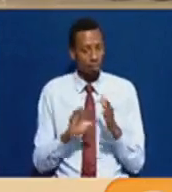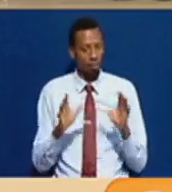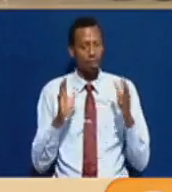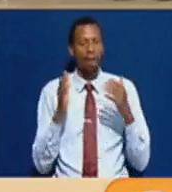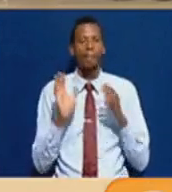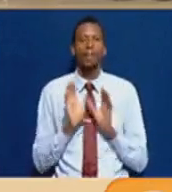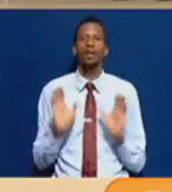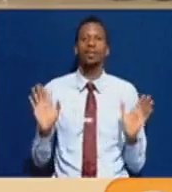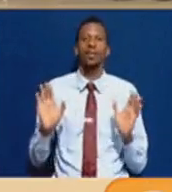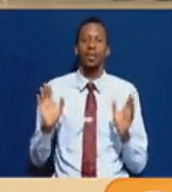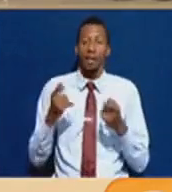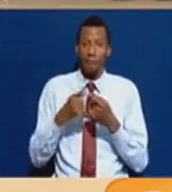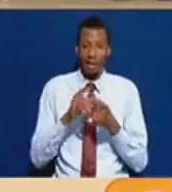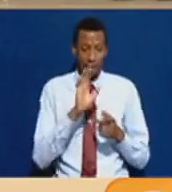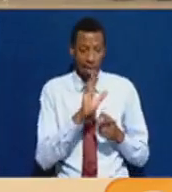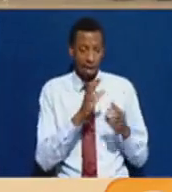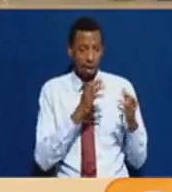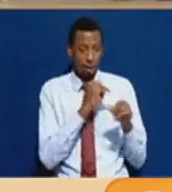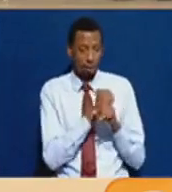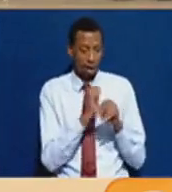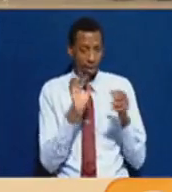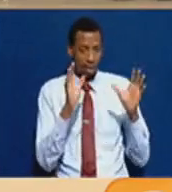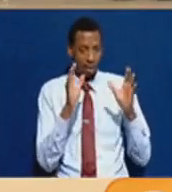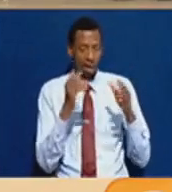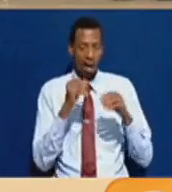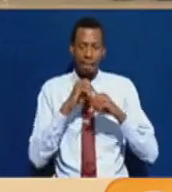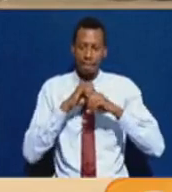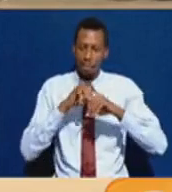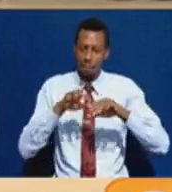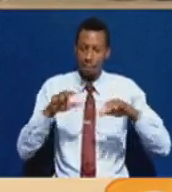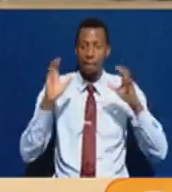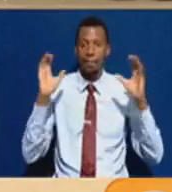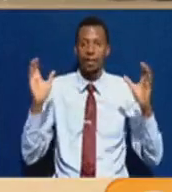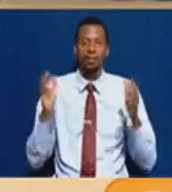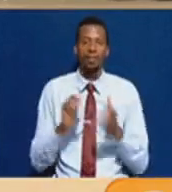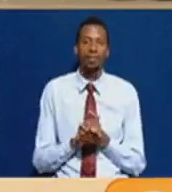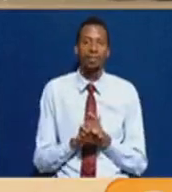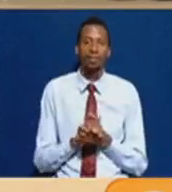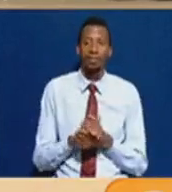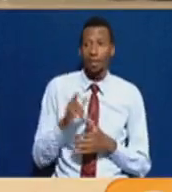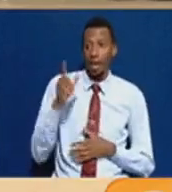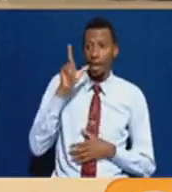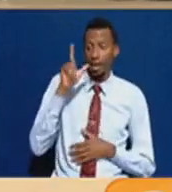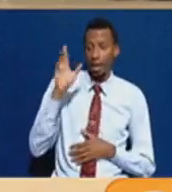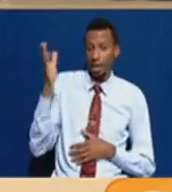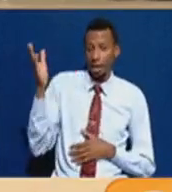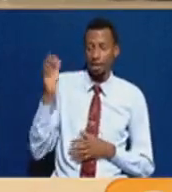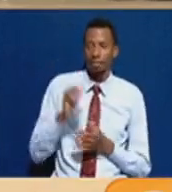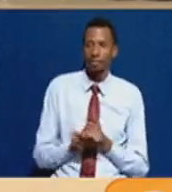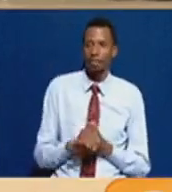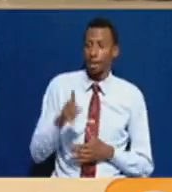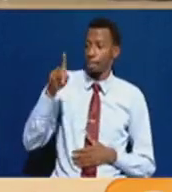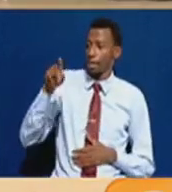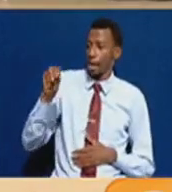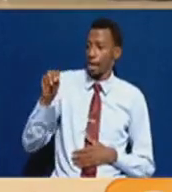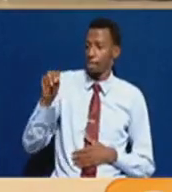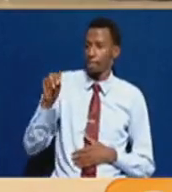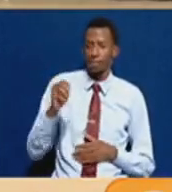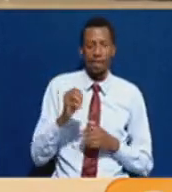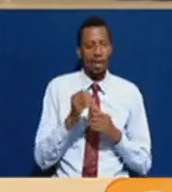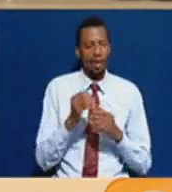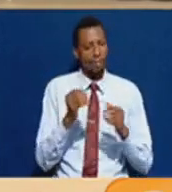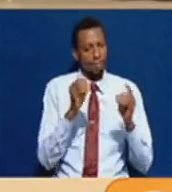have a lot of influence. In England, the Prime Minister reports almost every week to the